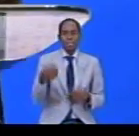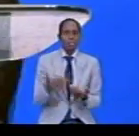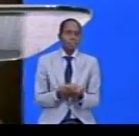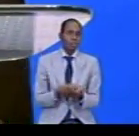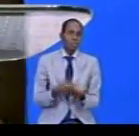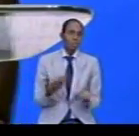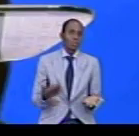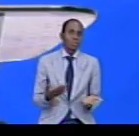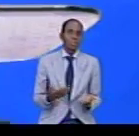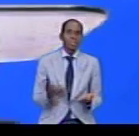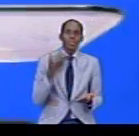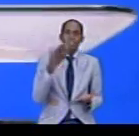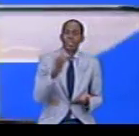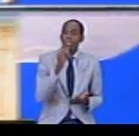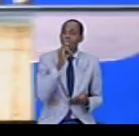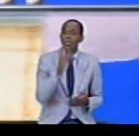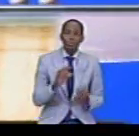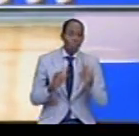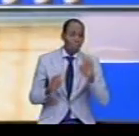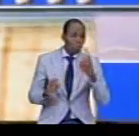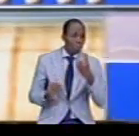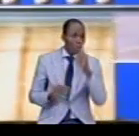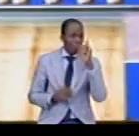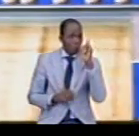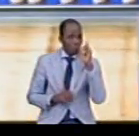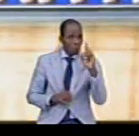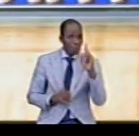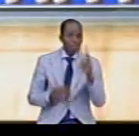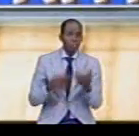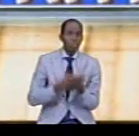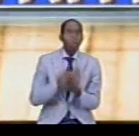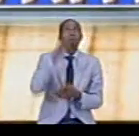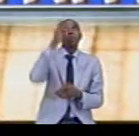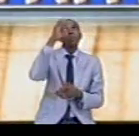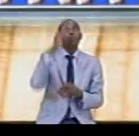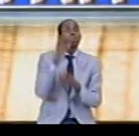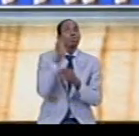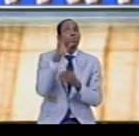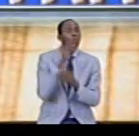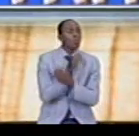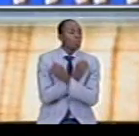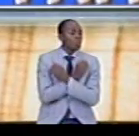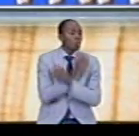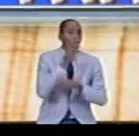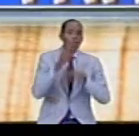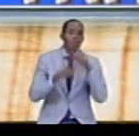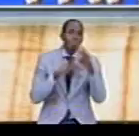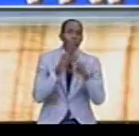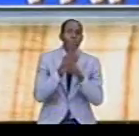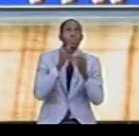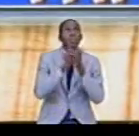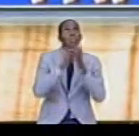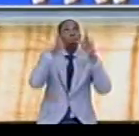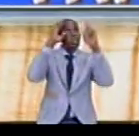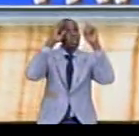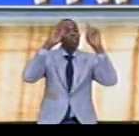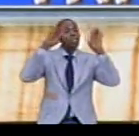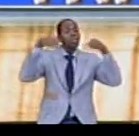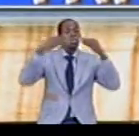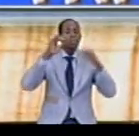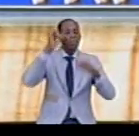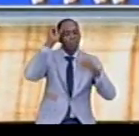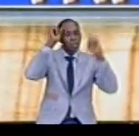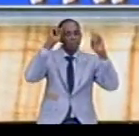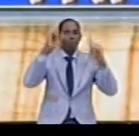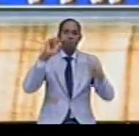there is only one gospel God so loved the world that he gave his only begotten